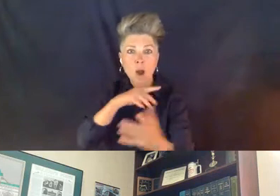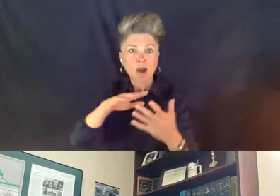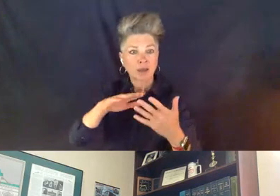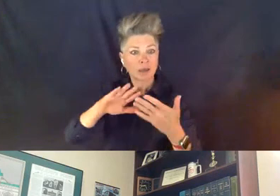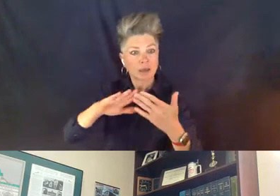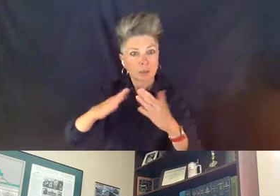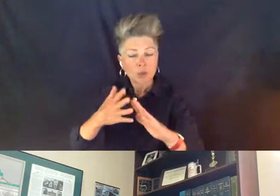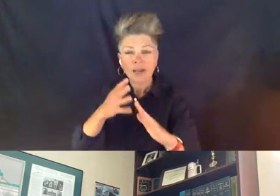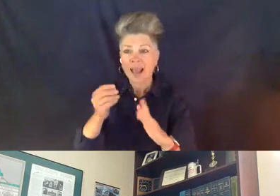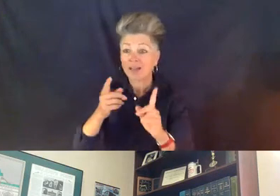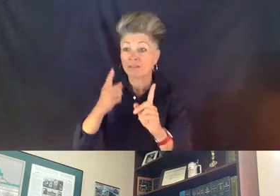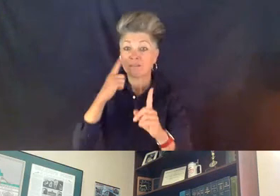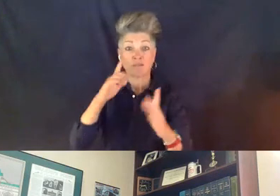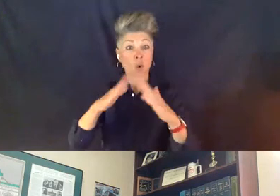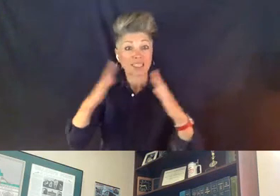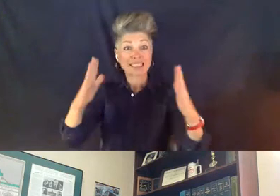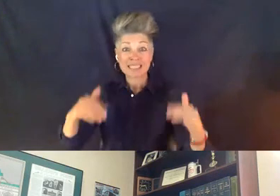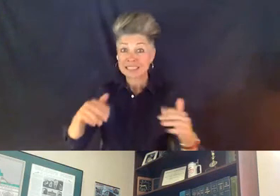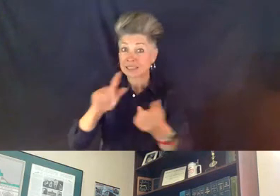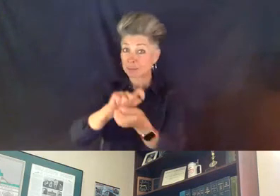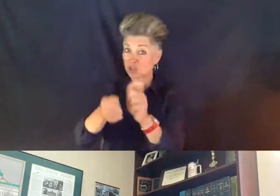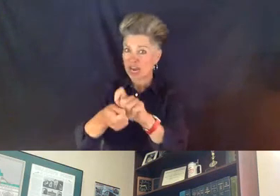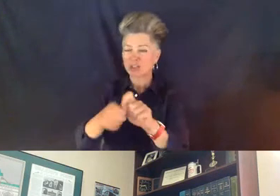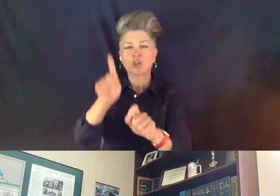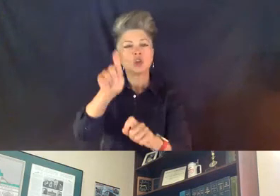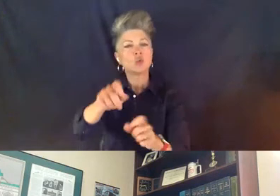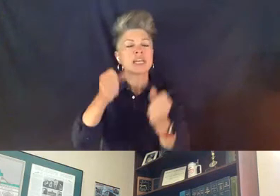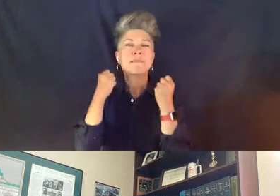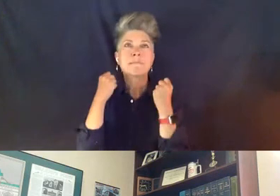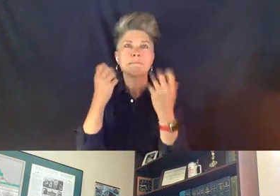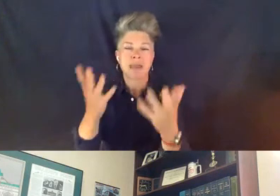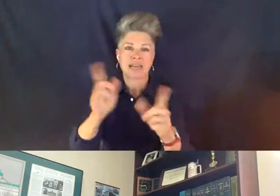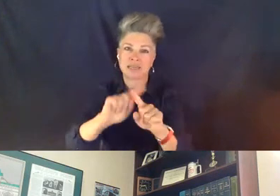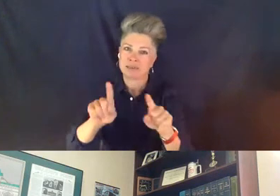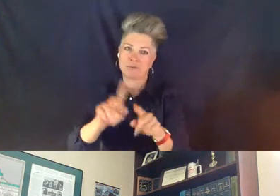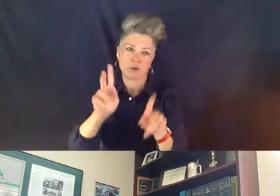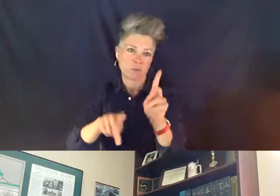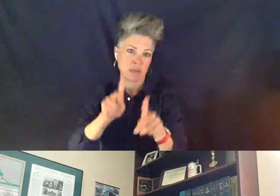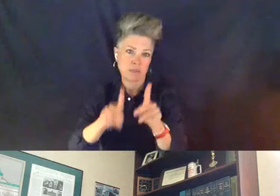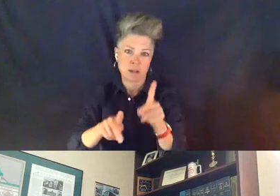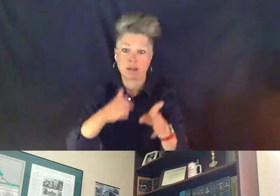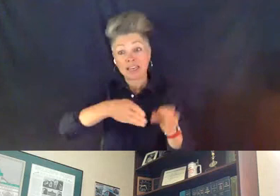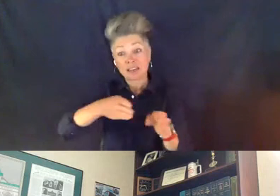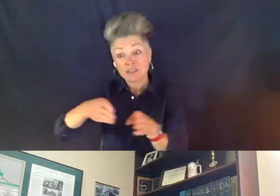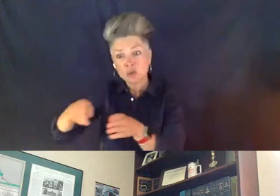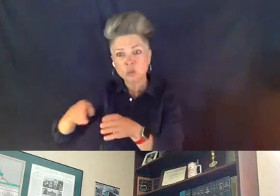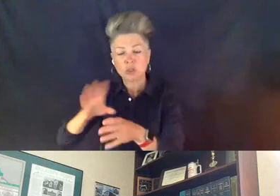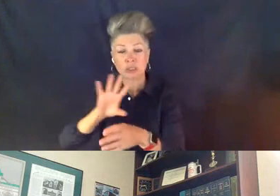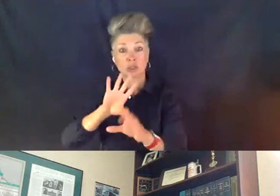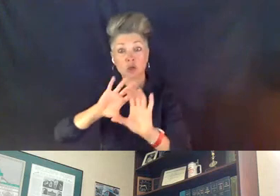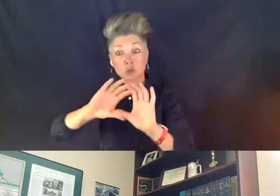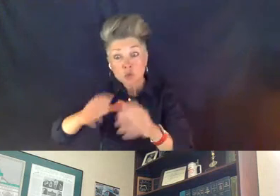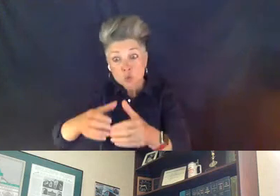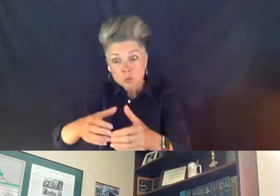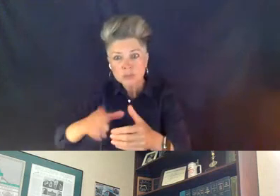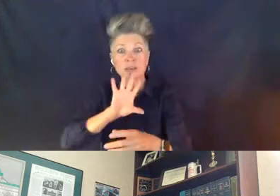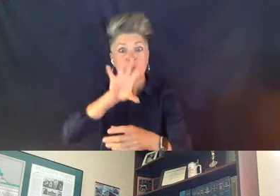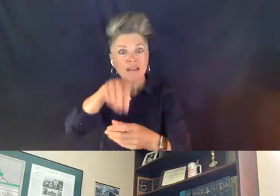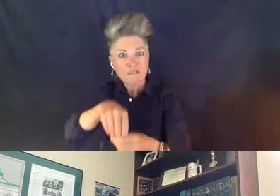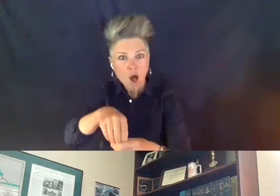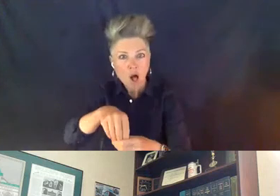systems change, you need many different players and individuals and groups and to be involved and on the same page.